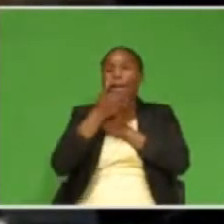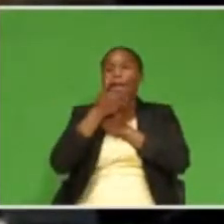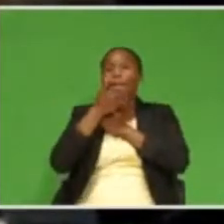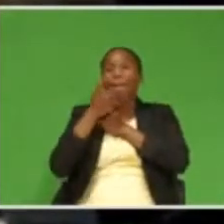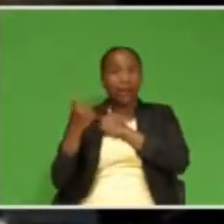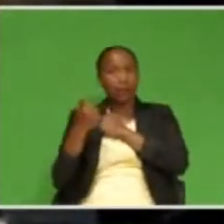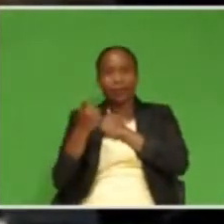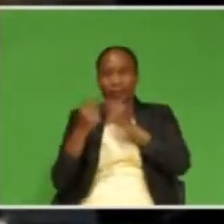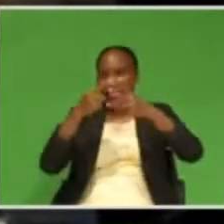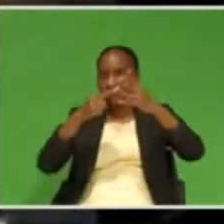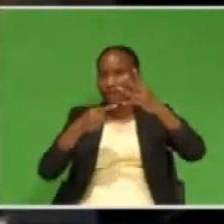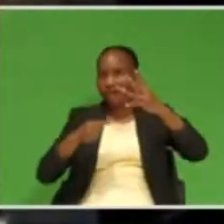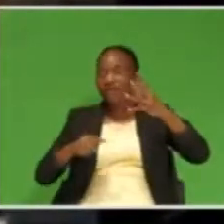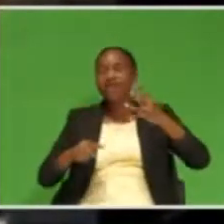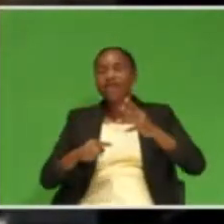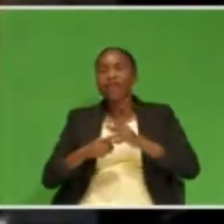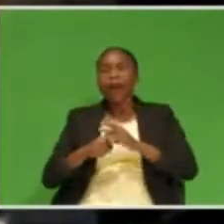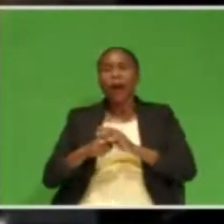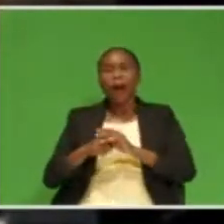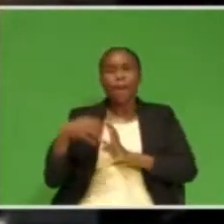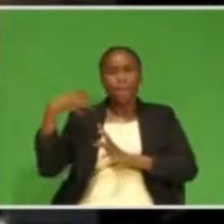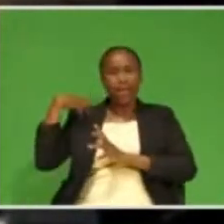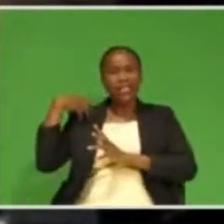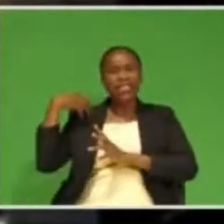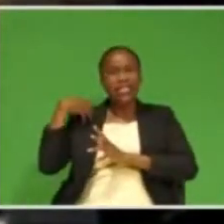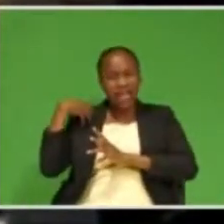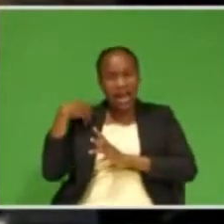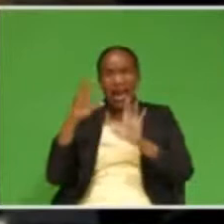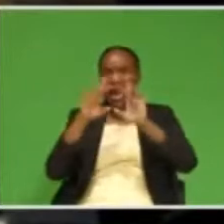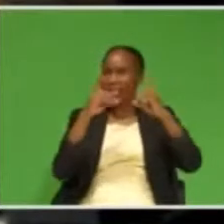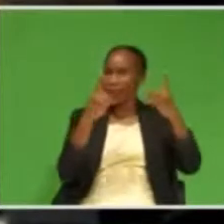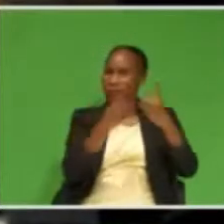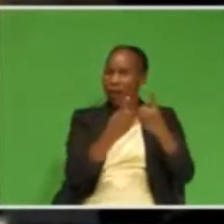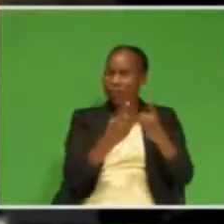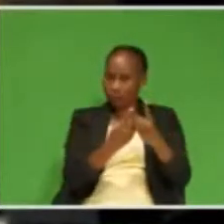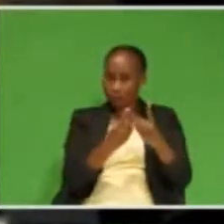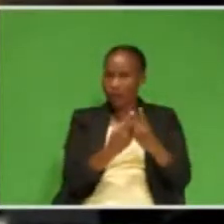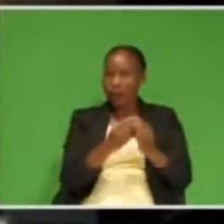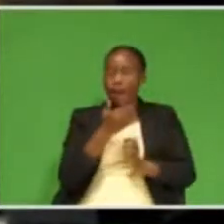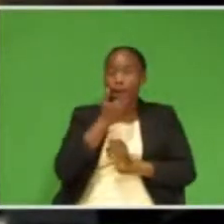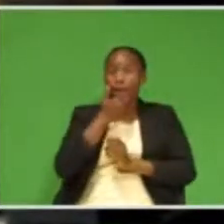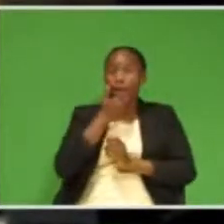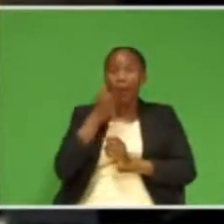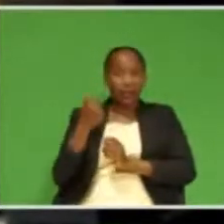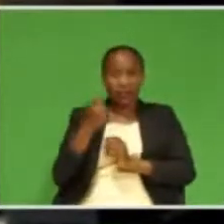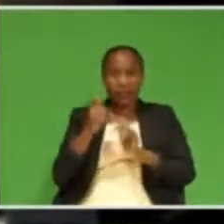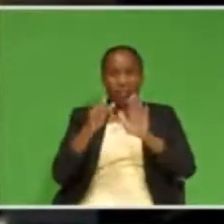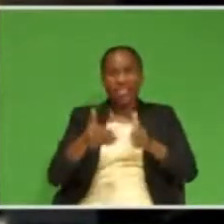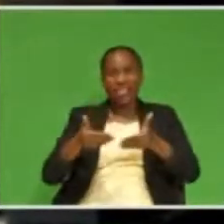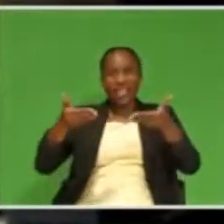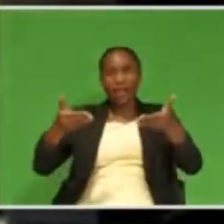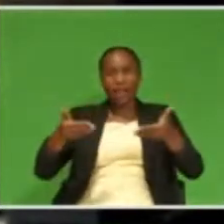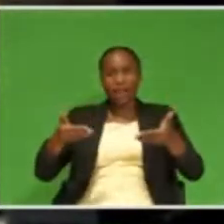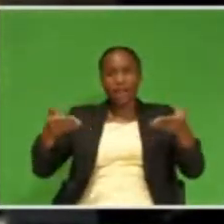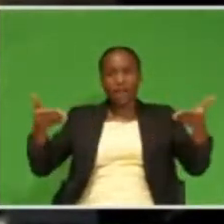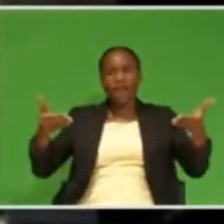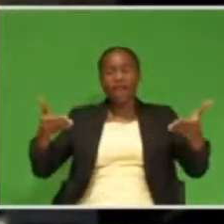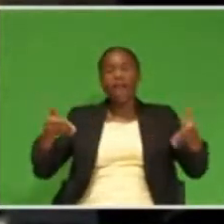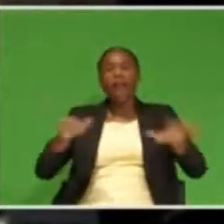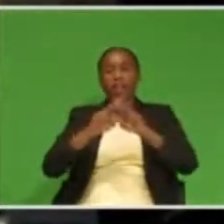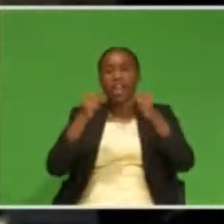various ministries and departments can best serve our national